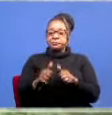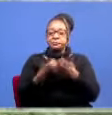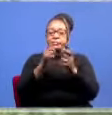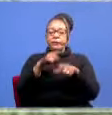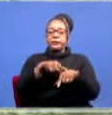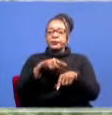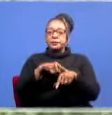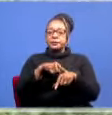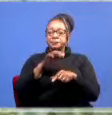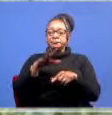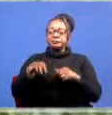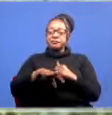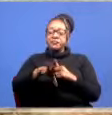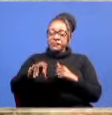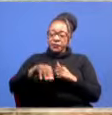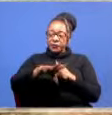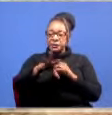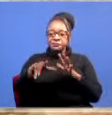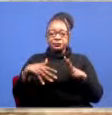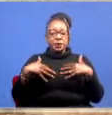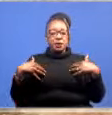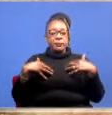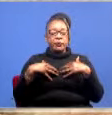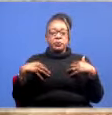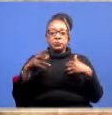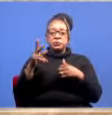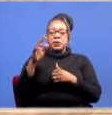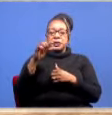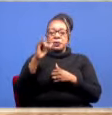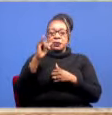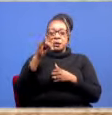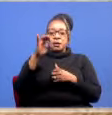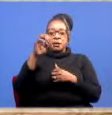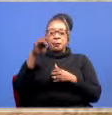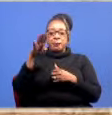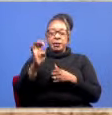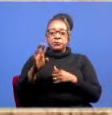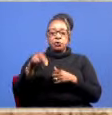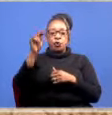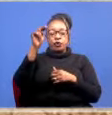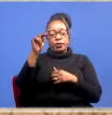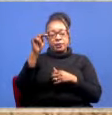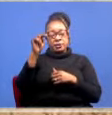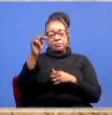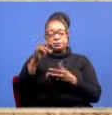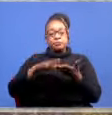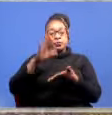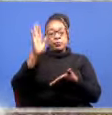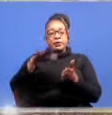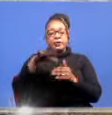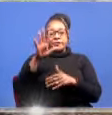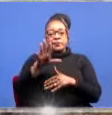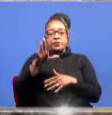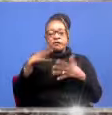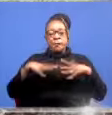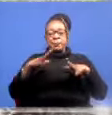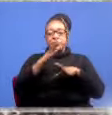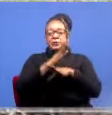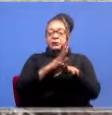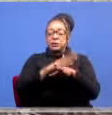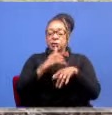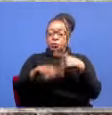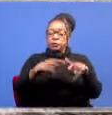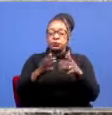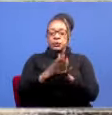were grazing their animals at Kilenda area in Igembe North constituency. More than five people are also injured and are receiving